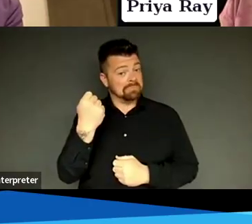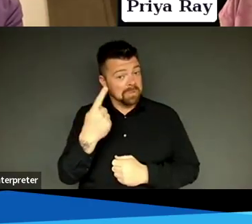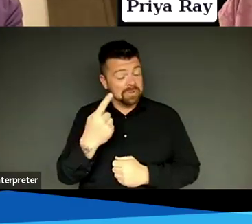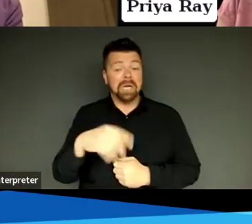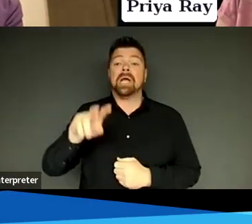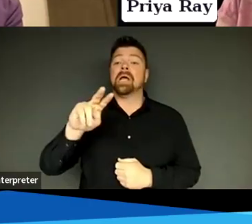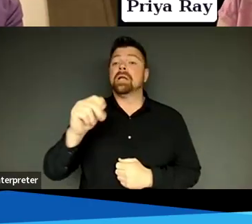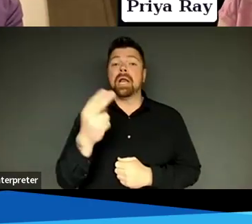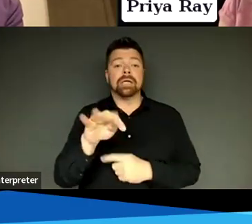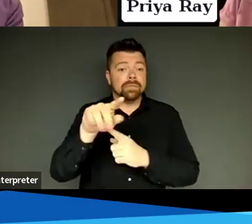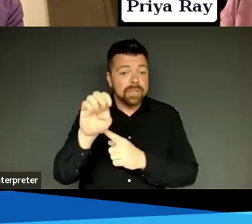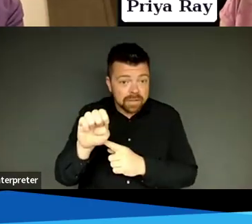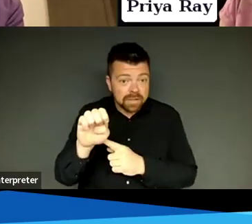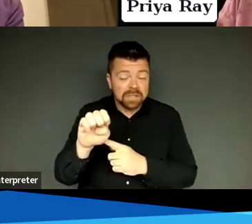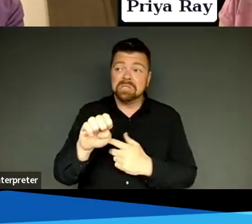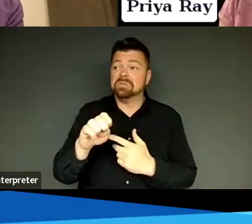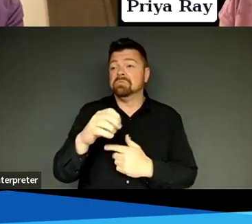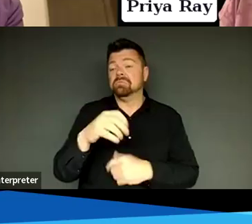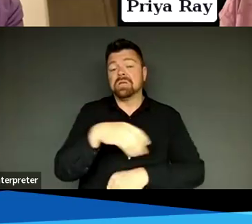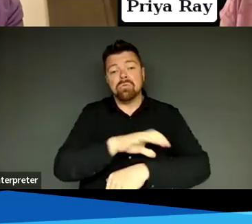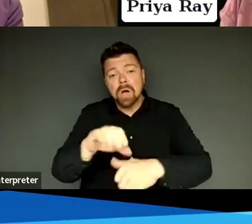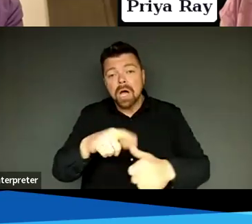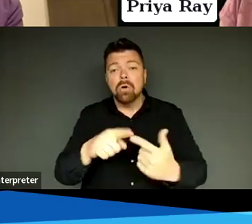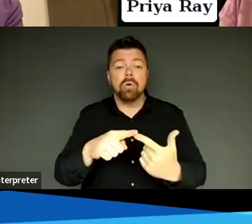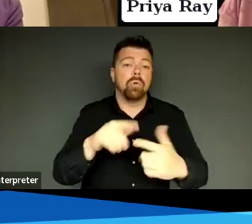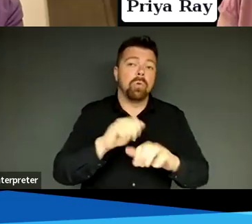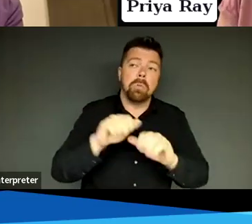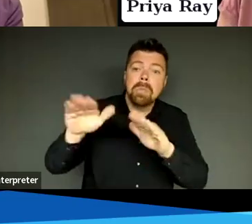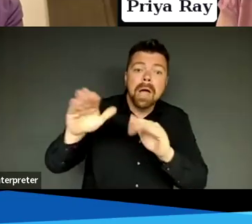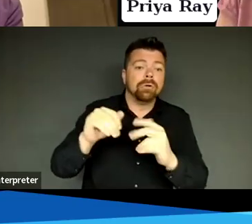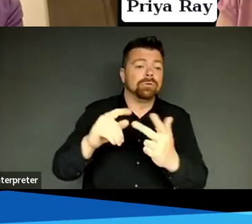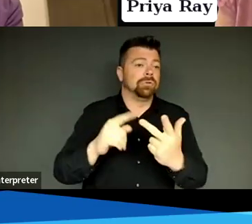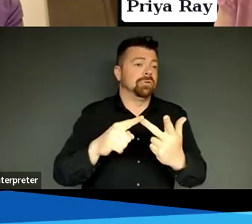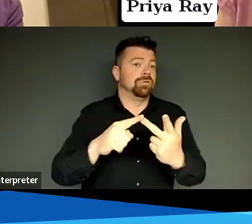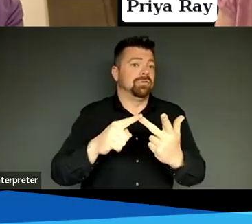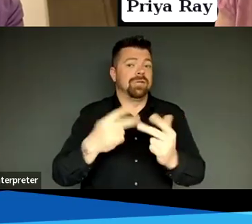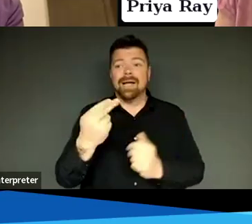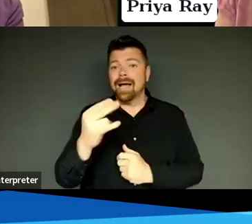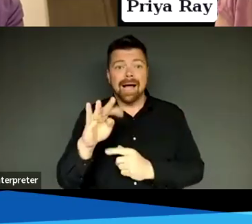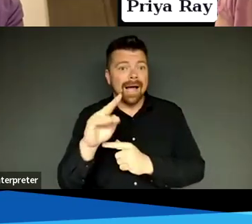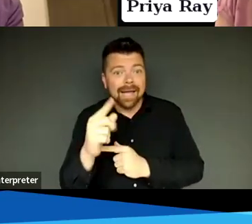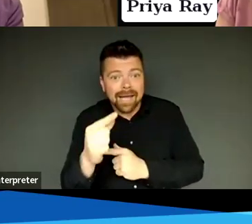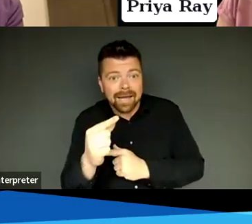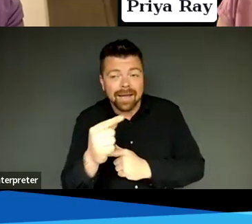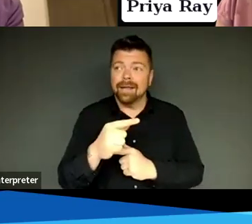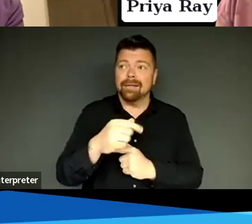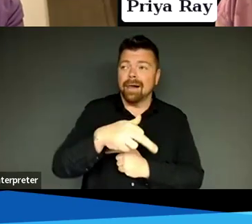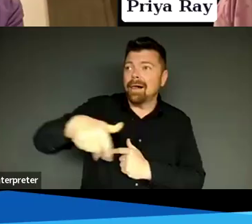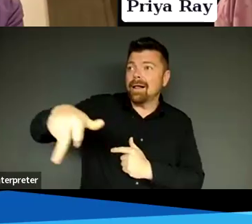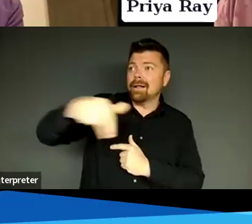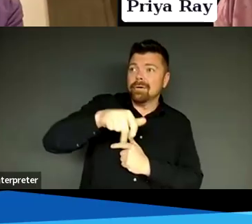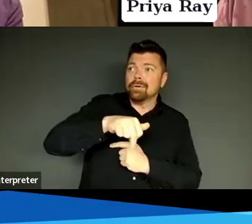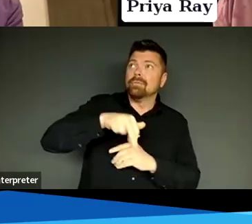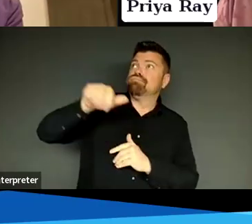Colorado, it's mountains and hiking trails and all that, the same activities. But I am